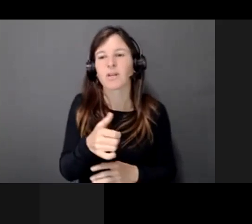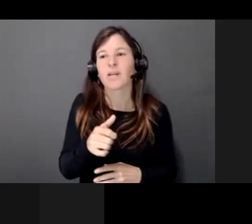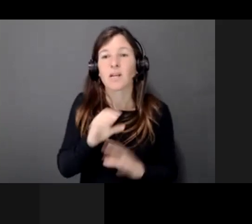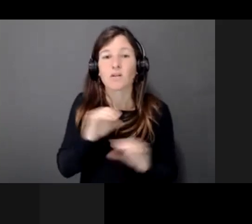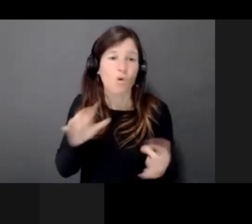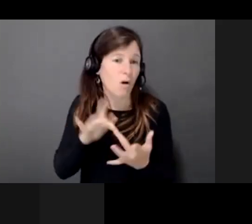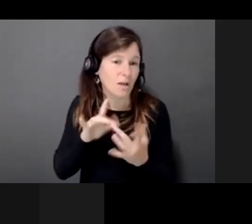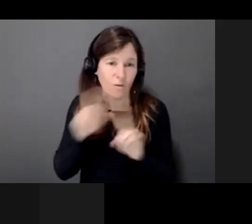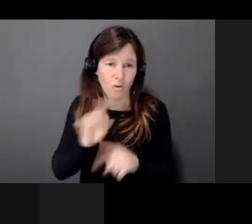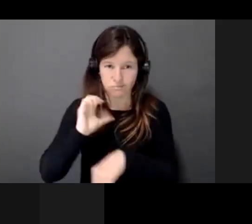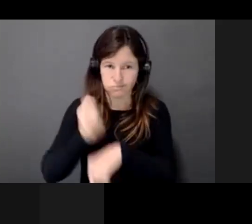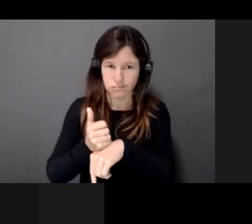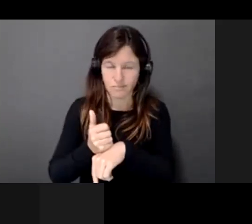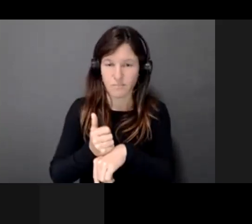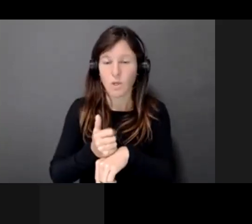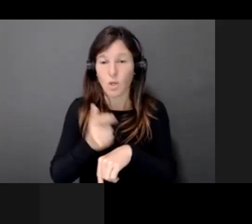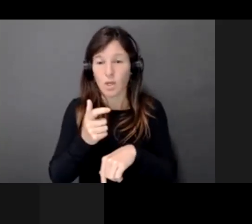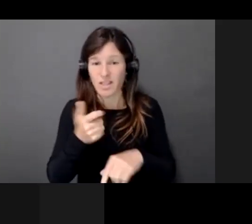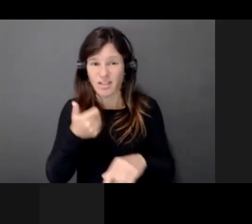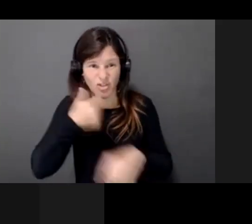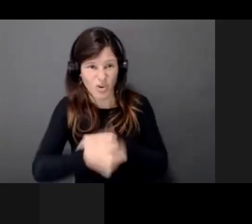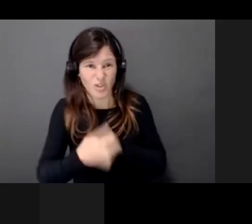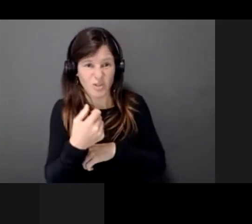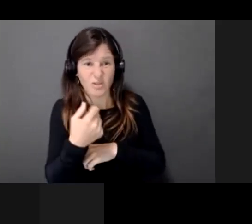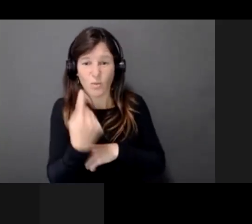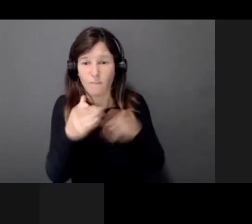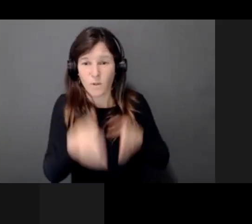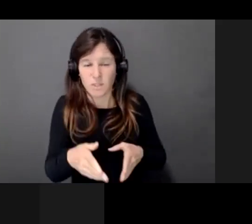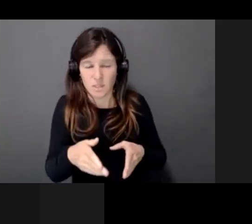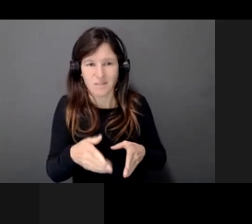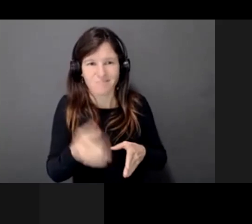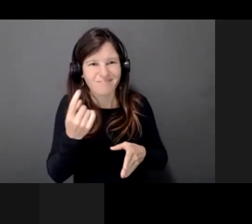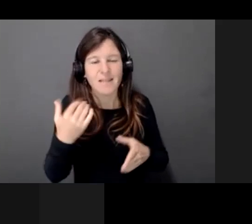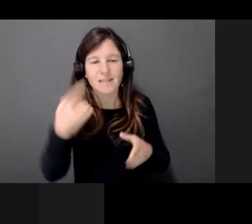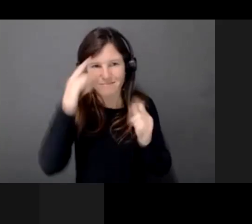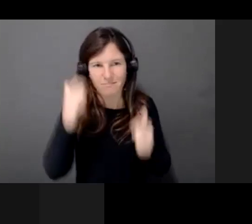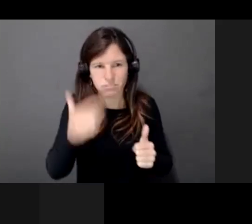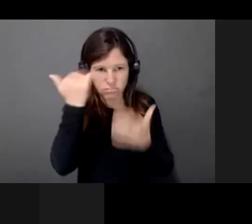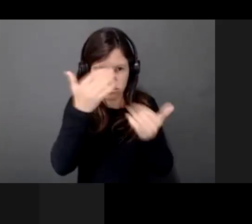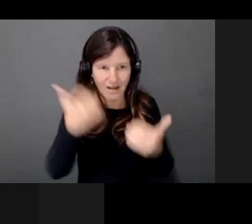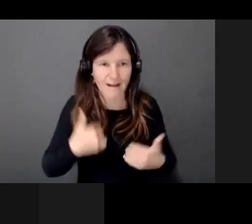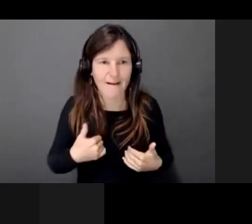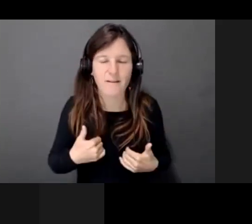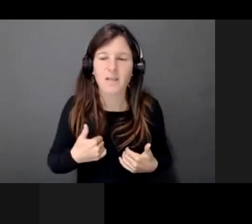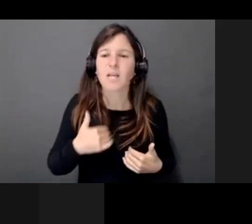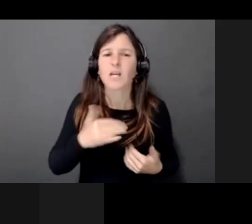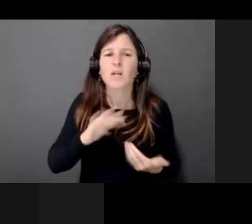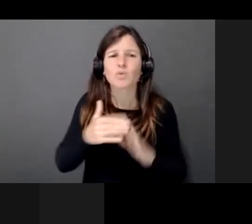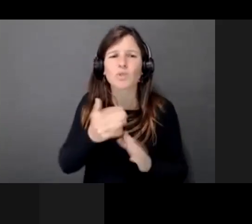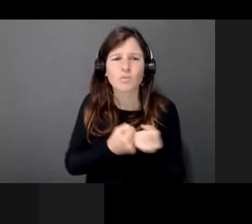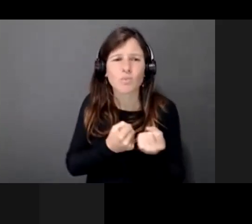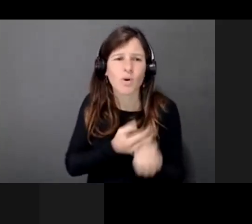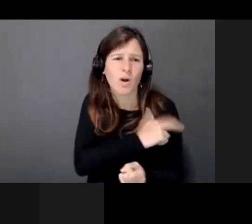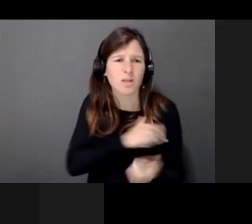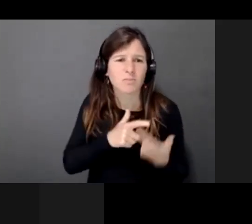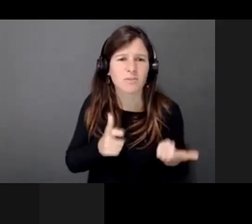is diagnosed with dementia. What, if anything, can be done by the family, community supports, and hospitals so this person doesn't have